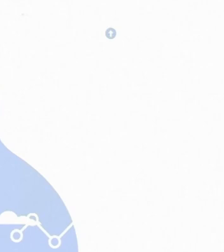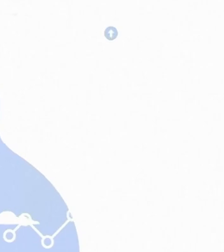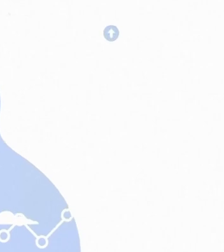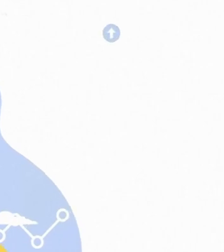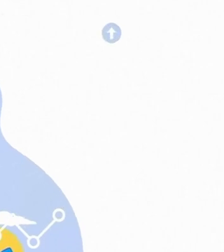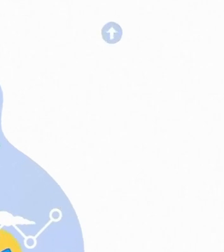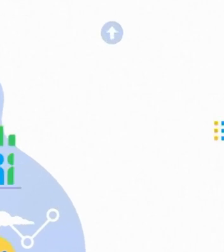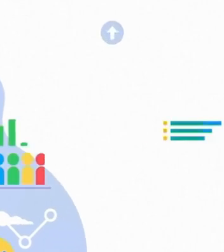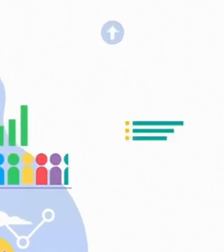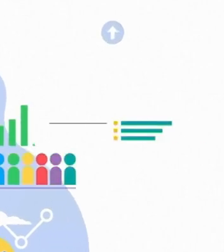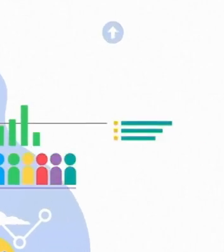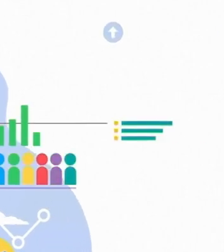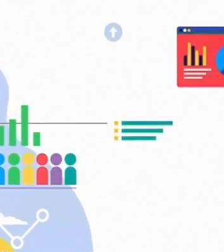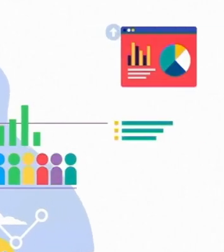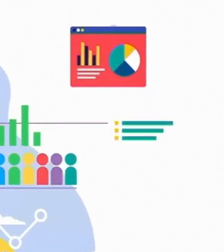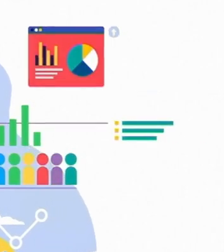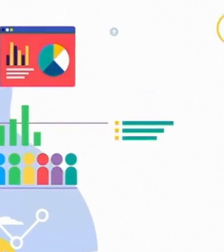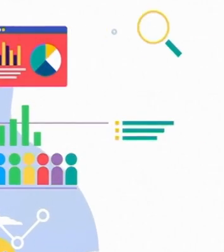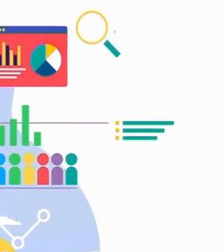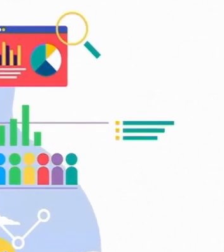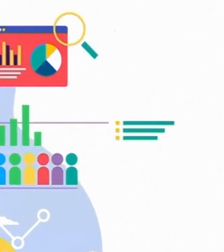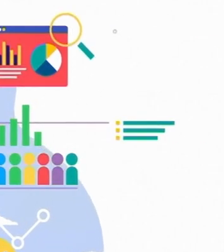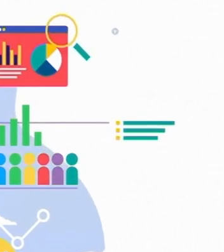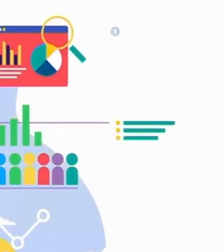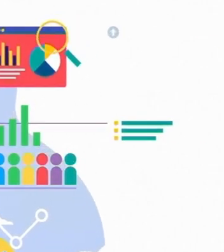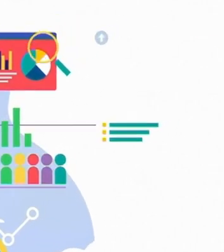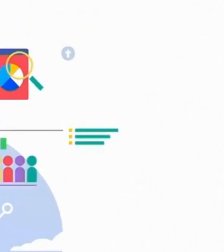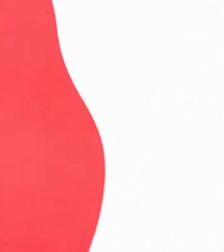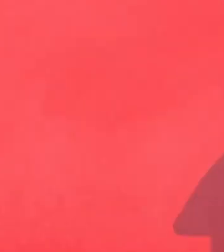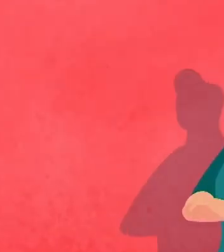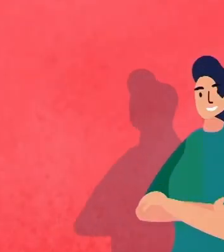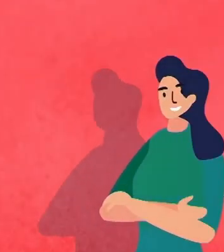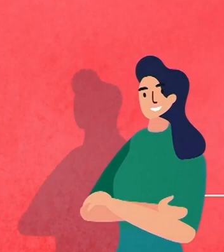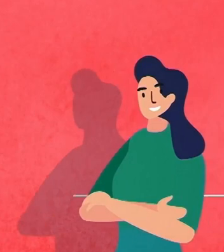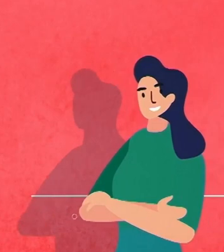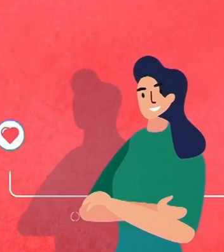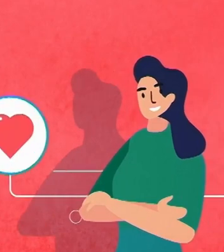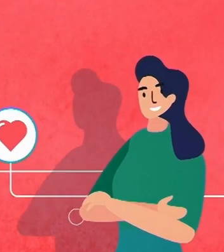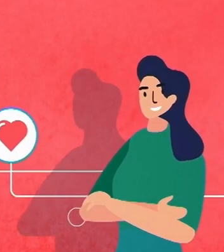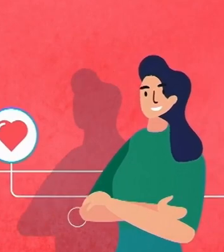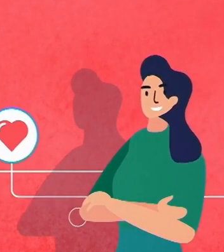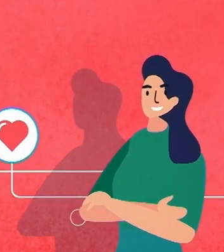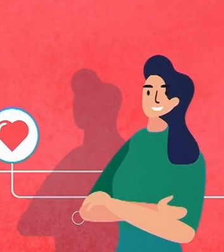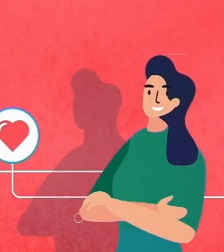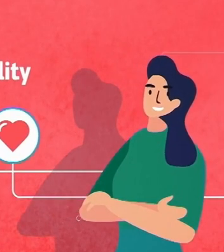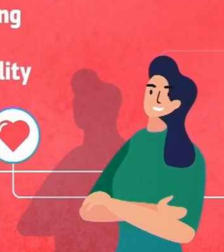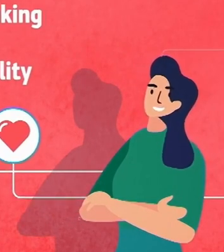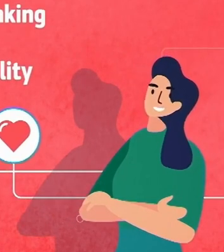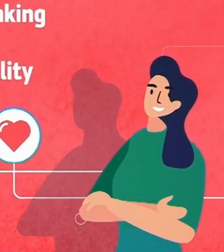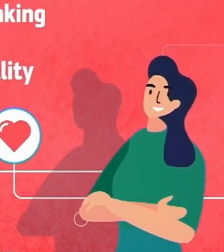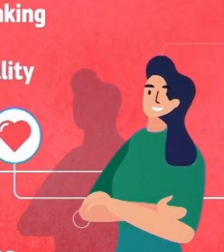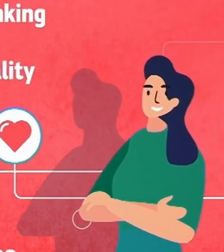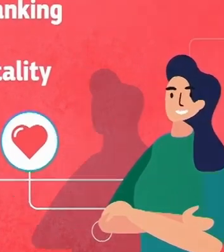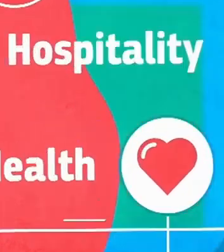interests, social and environmental goals guide economic activity. Social economy organizations are active in almost